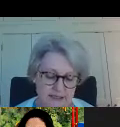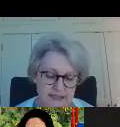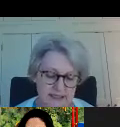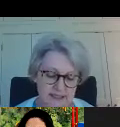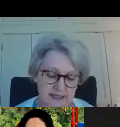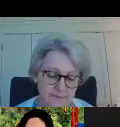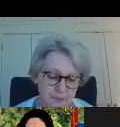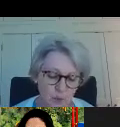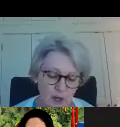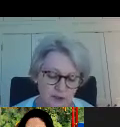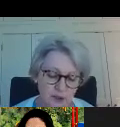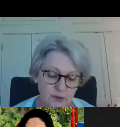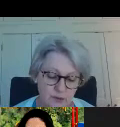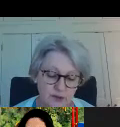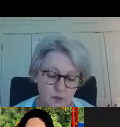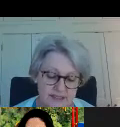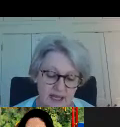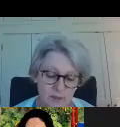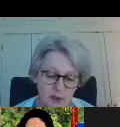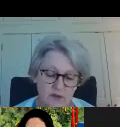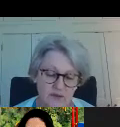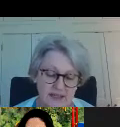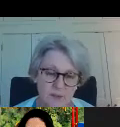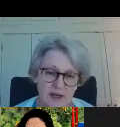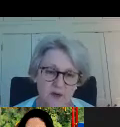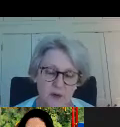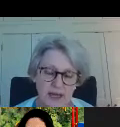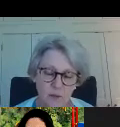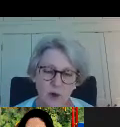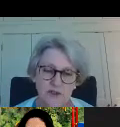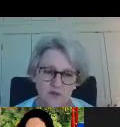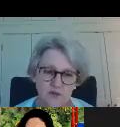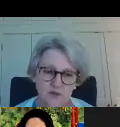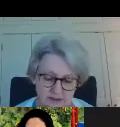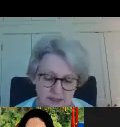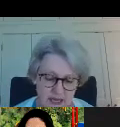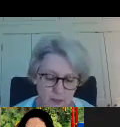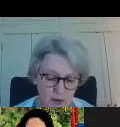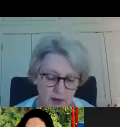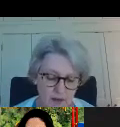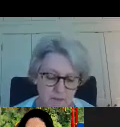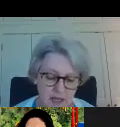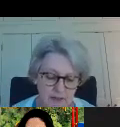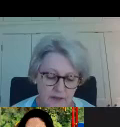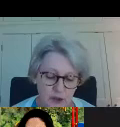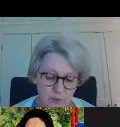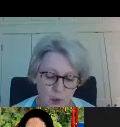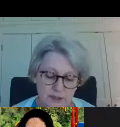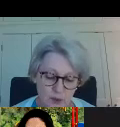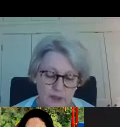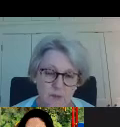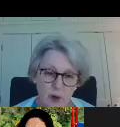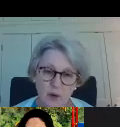genetic diseases. We also do the Louisiana Birth Defects Monitoring Network Surveillance Program, the